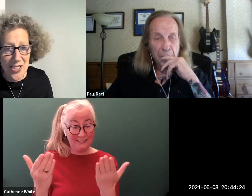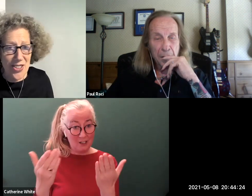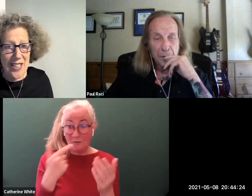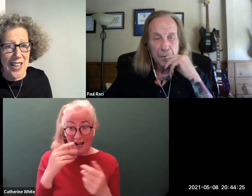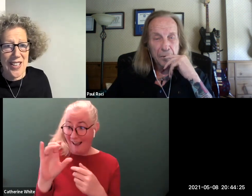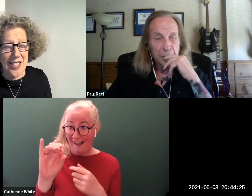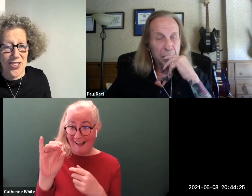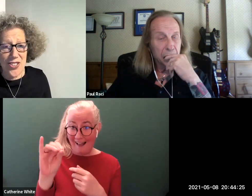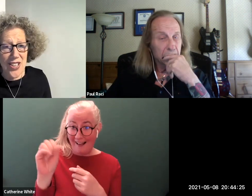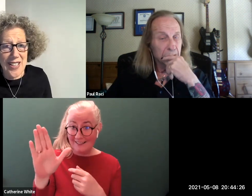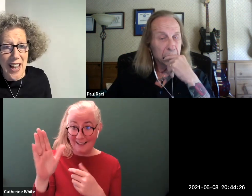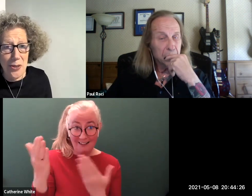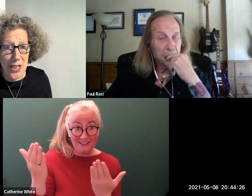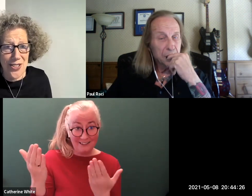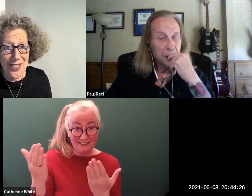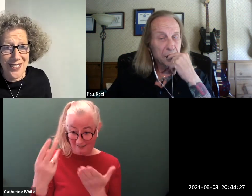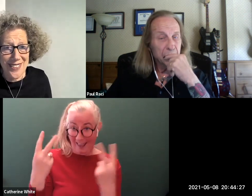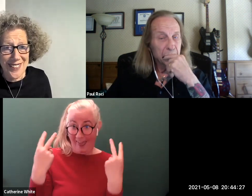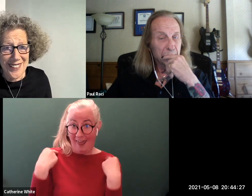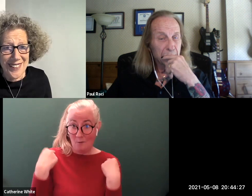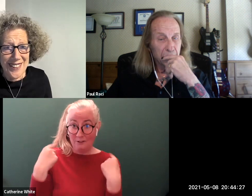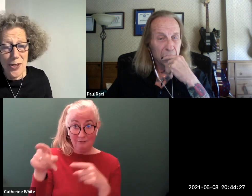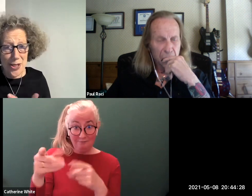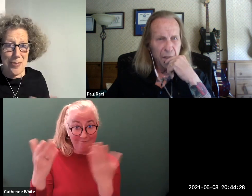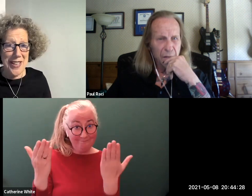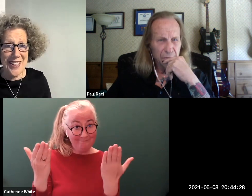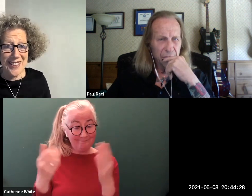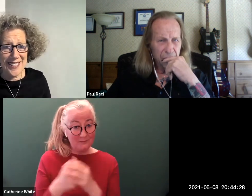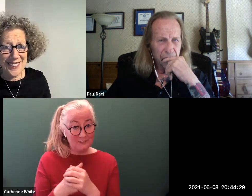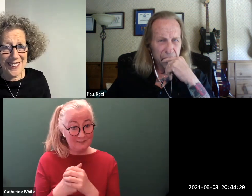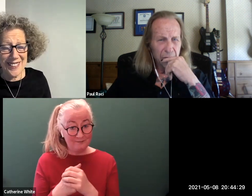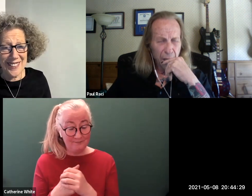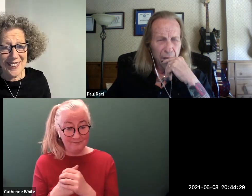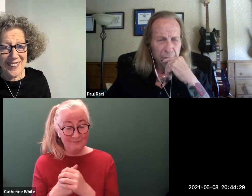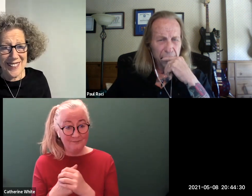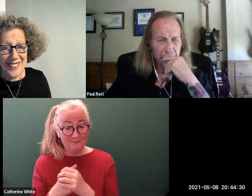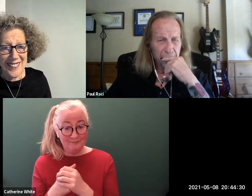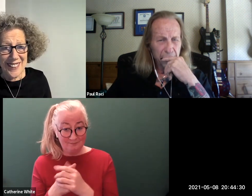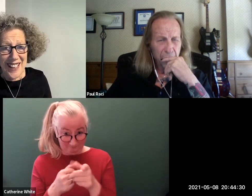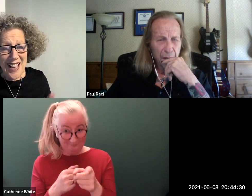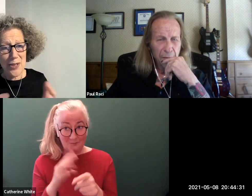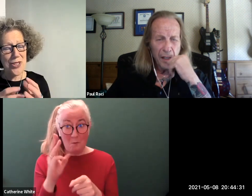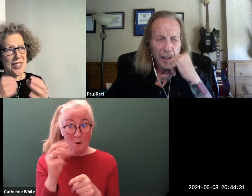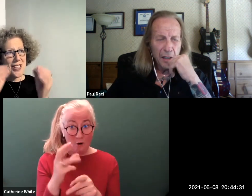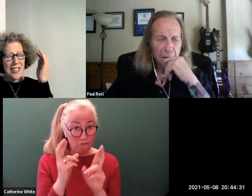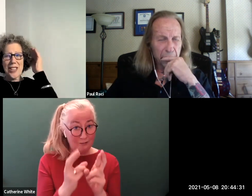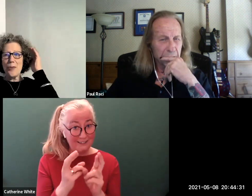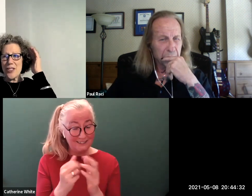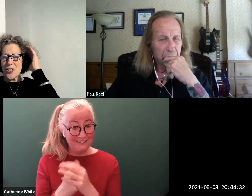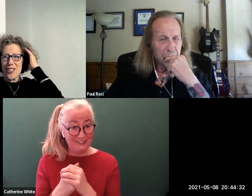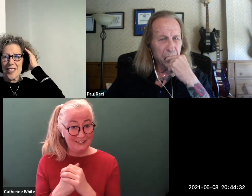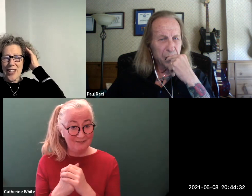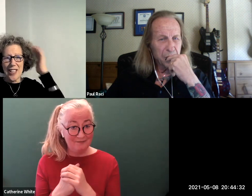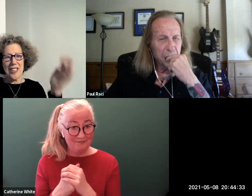is it's a language. You could Yeah. speak it, Right. Right. and it was just